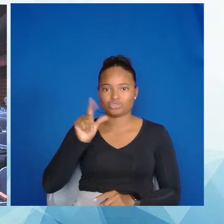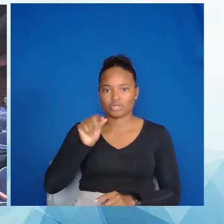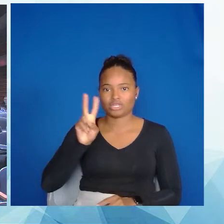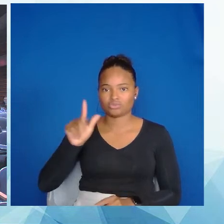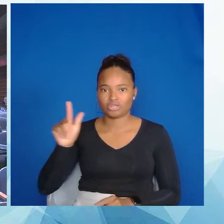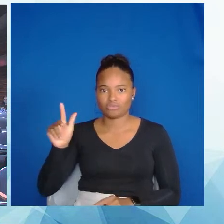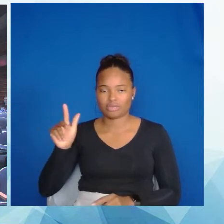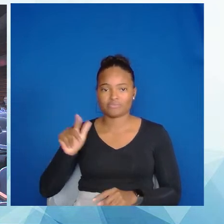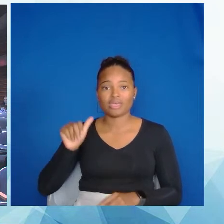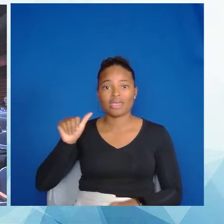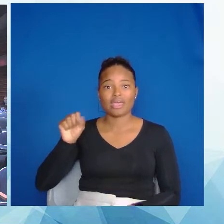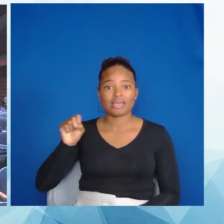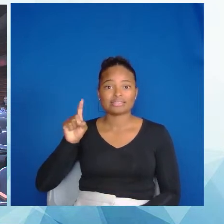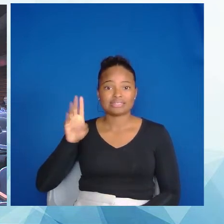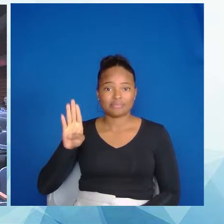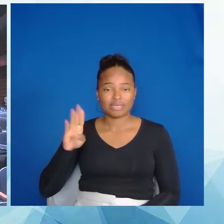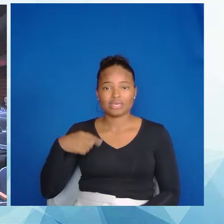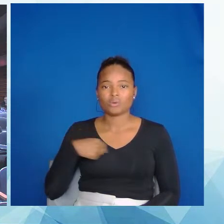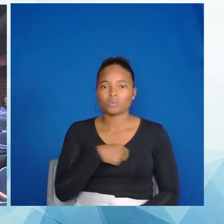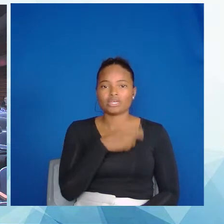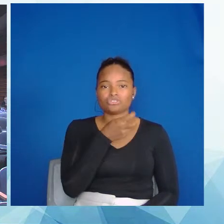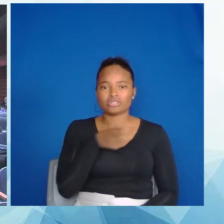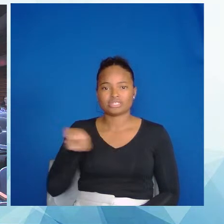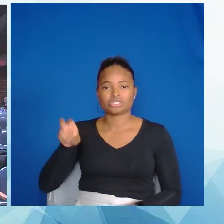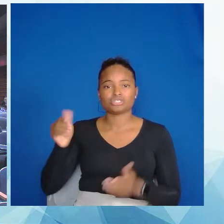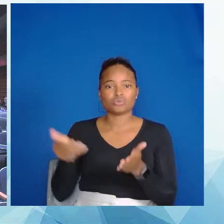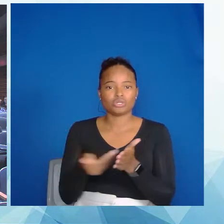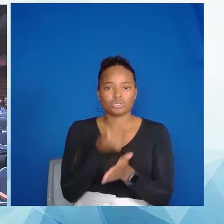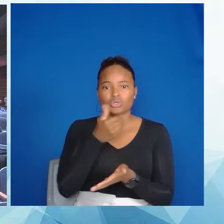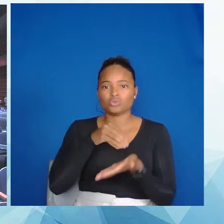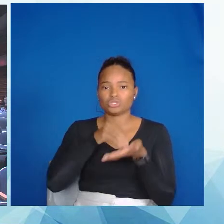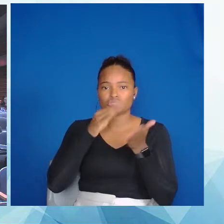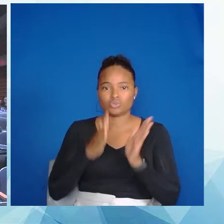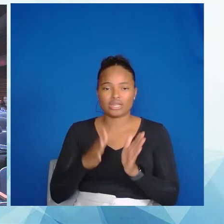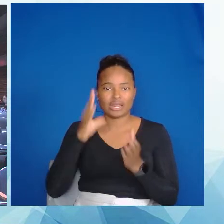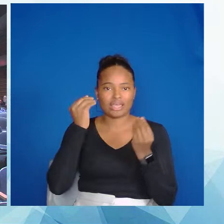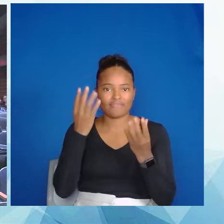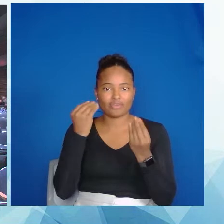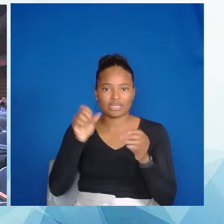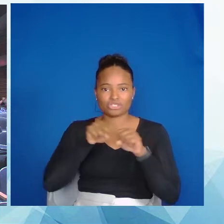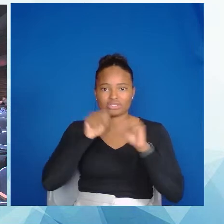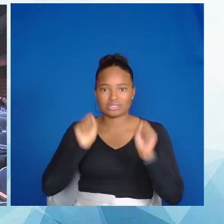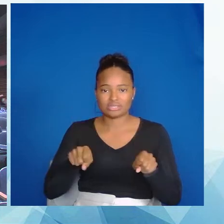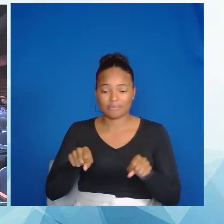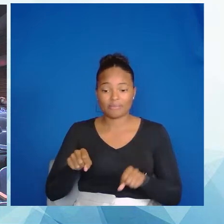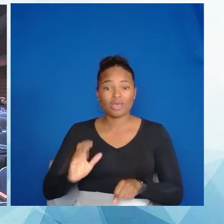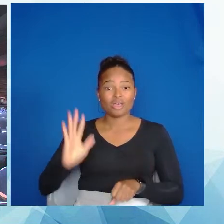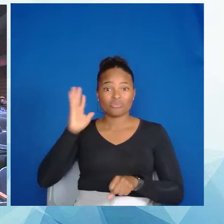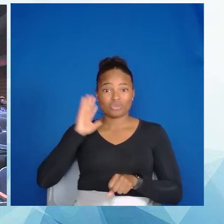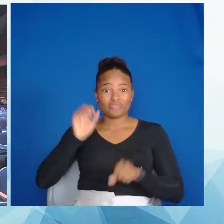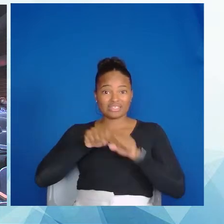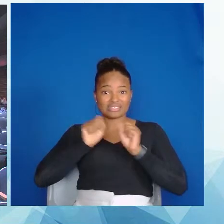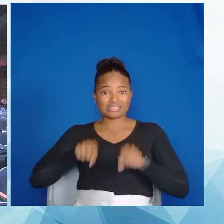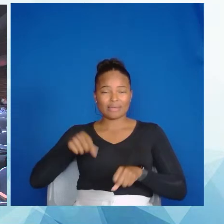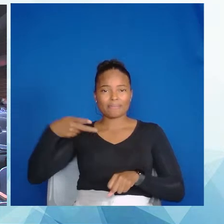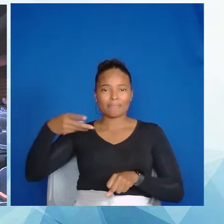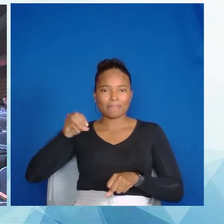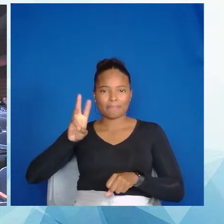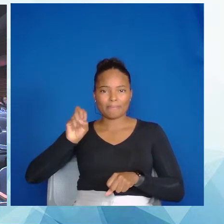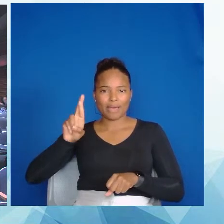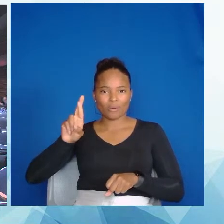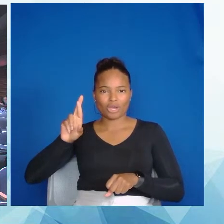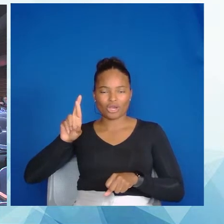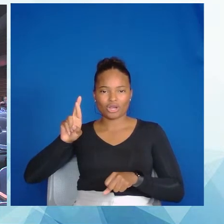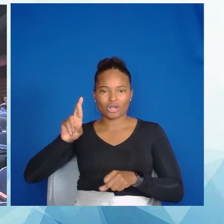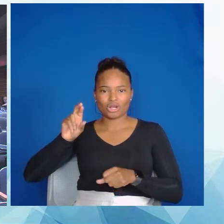ASDB has transitioned to a new student information system, Synergy, from the old system, PowerSchool. There have been